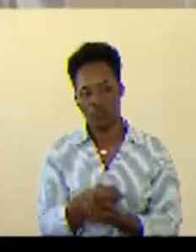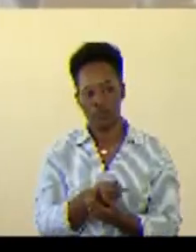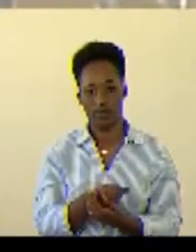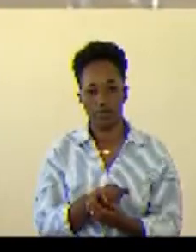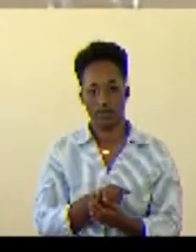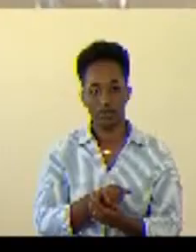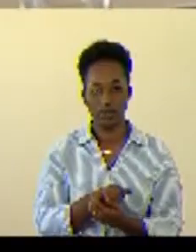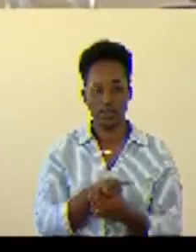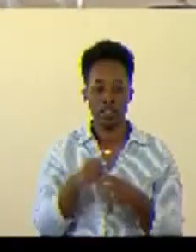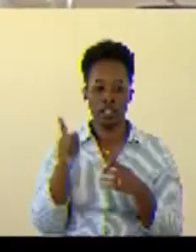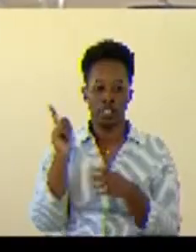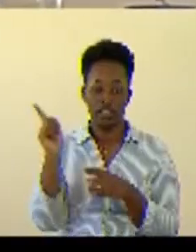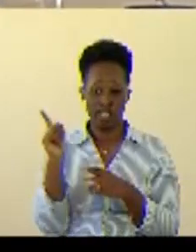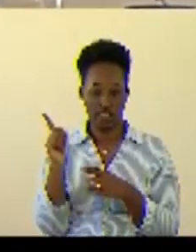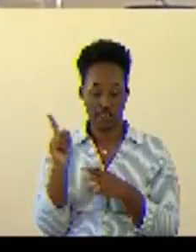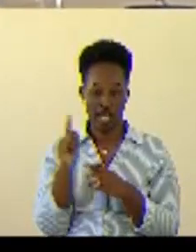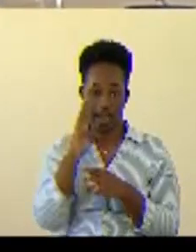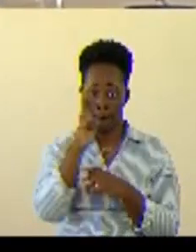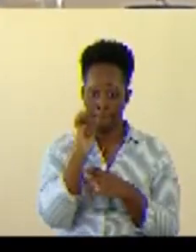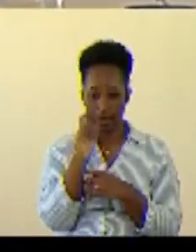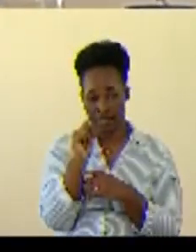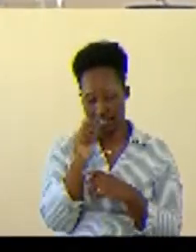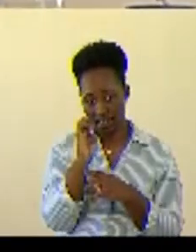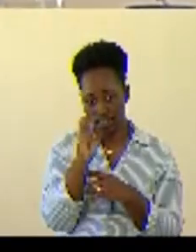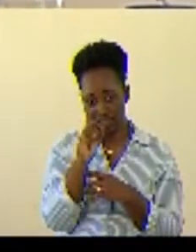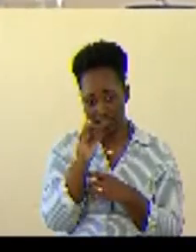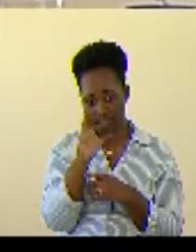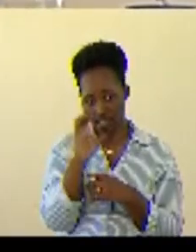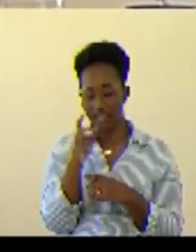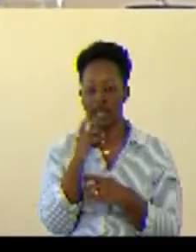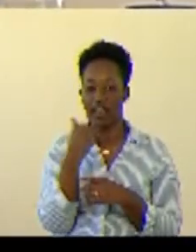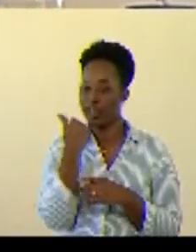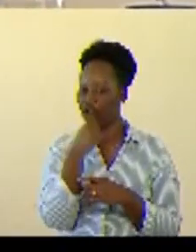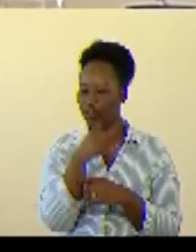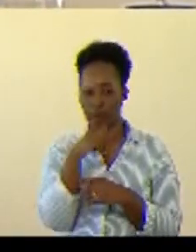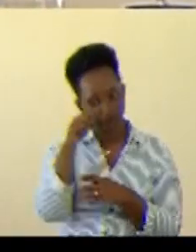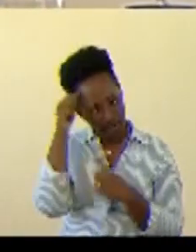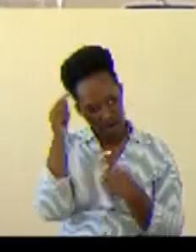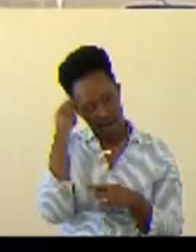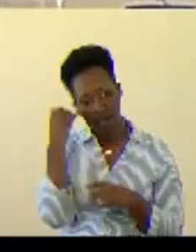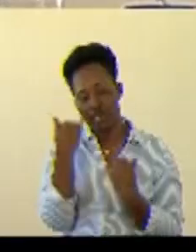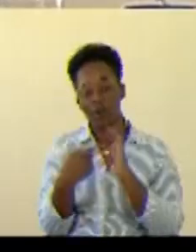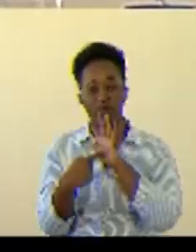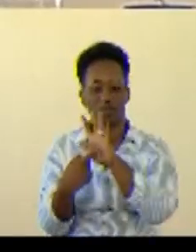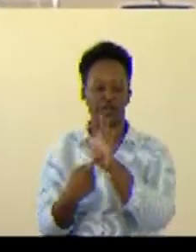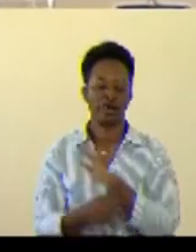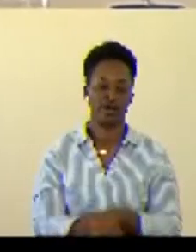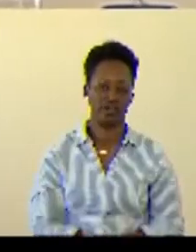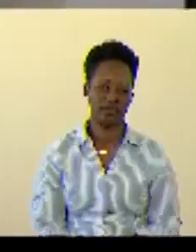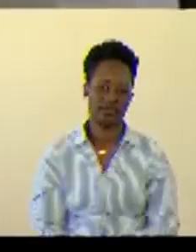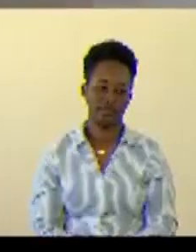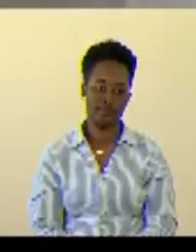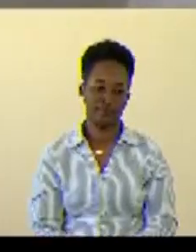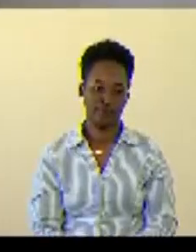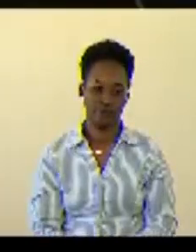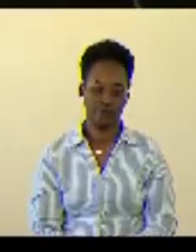is brown, is blue in color. I'm going to show you the Bendix solution. This Bendix